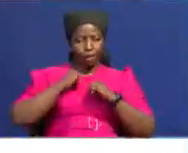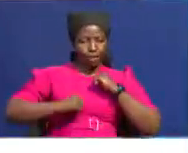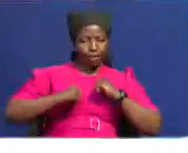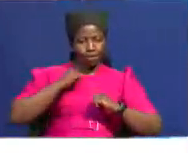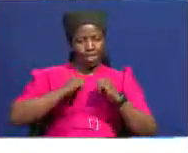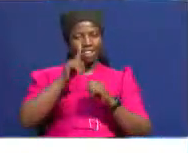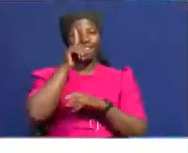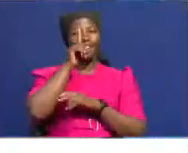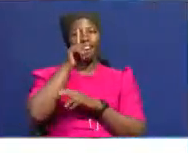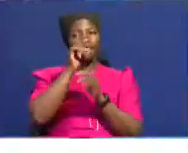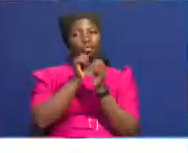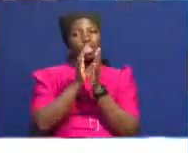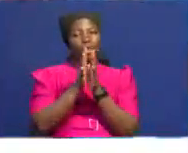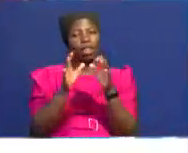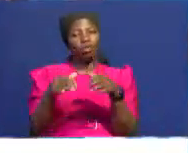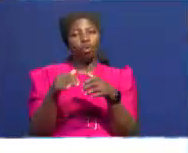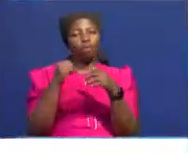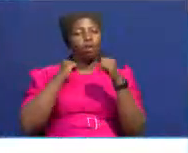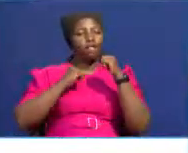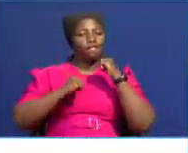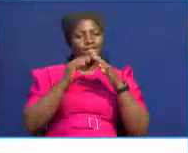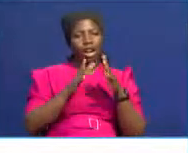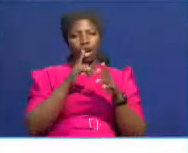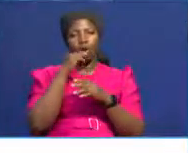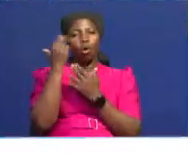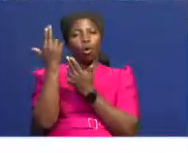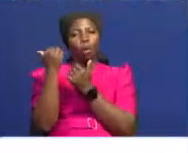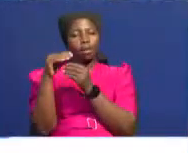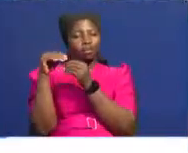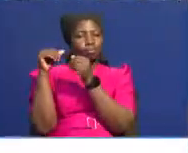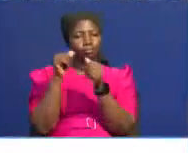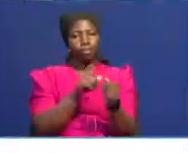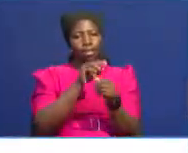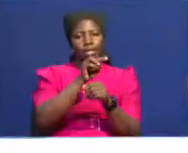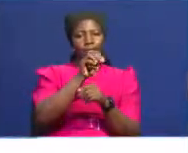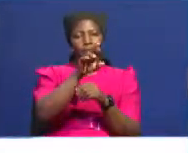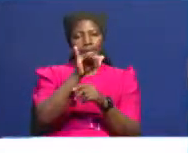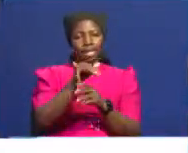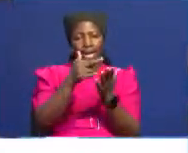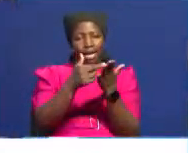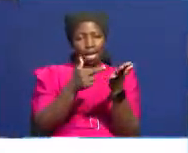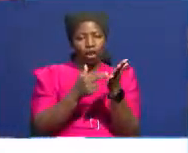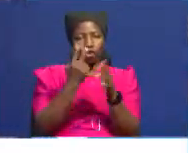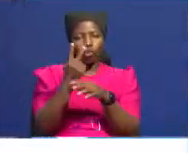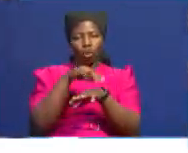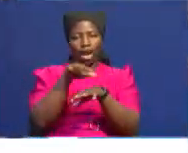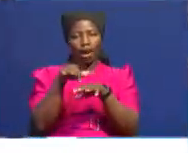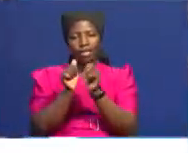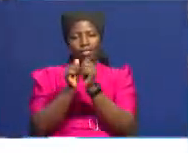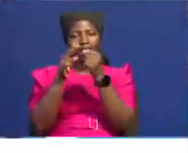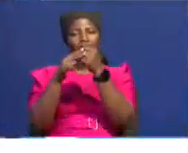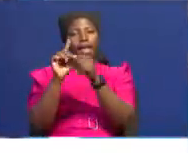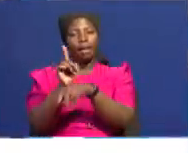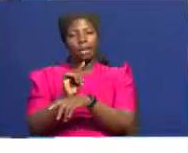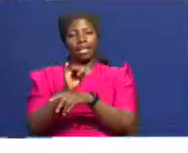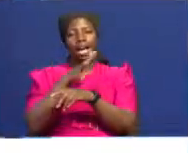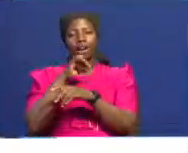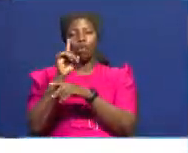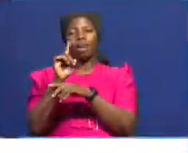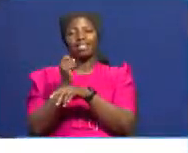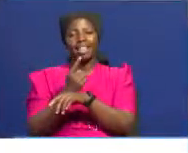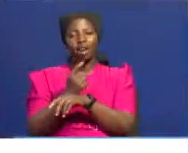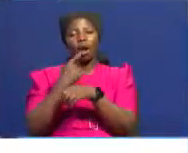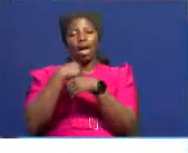of athletes hoping to beat Mary's Kaitani women-only record of 2 hours, 17 minutes and 1 second set back